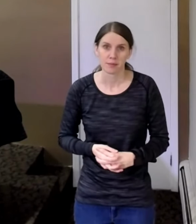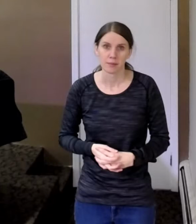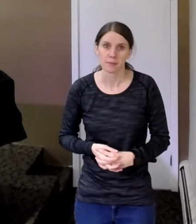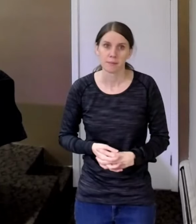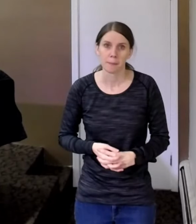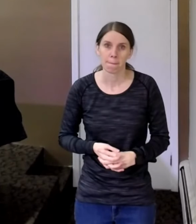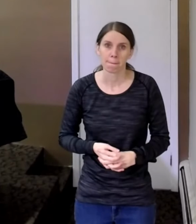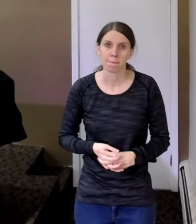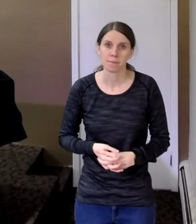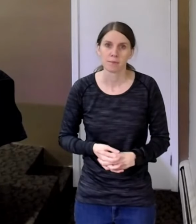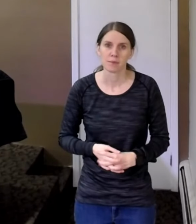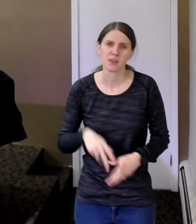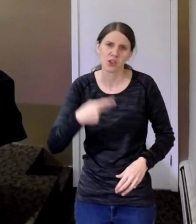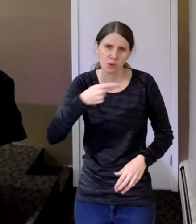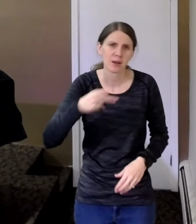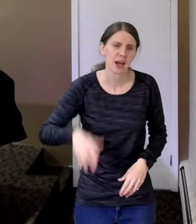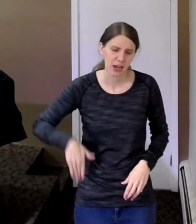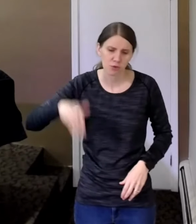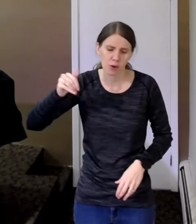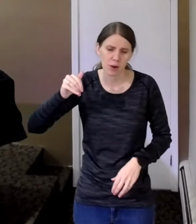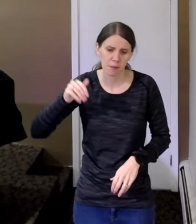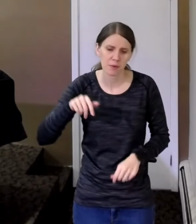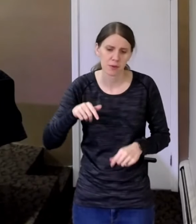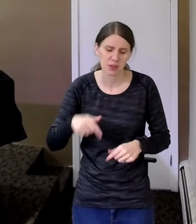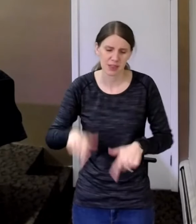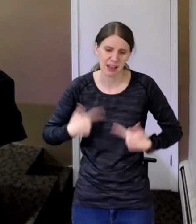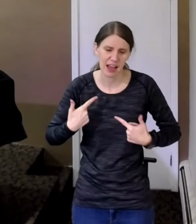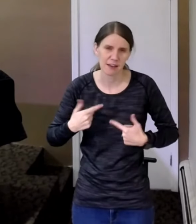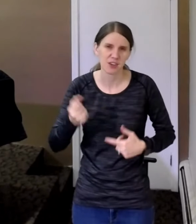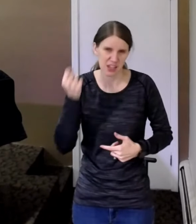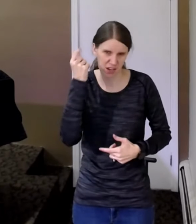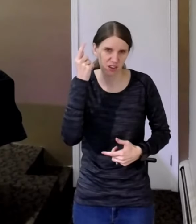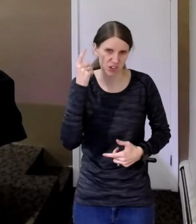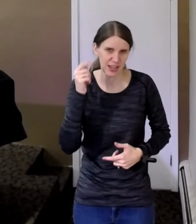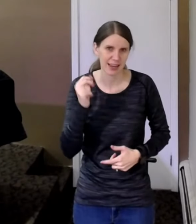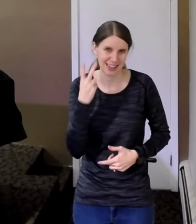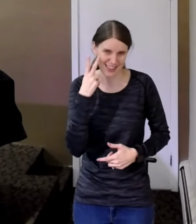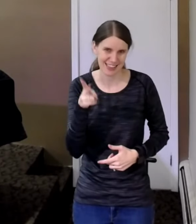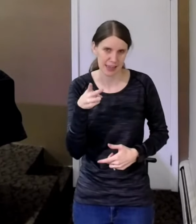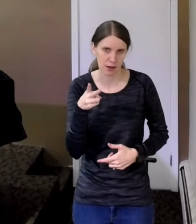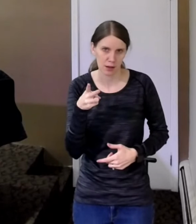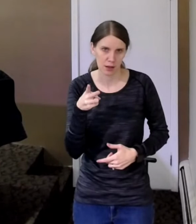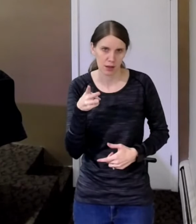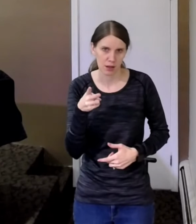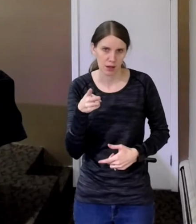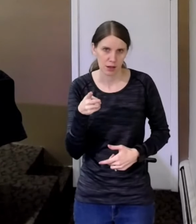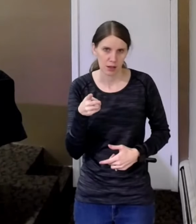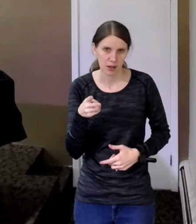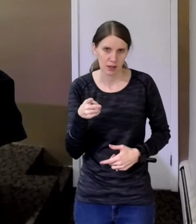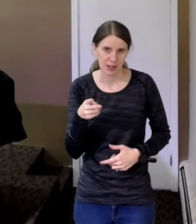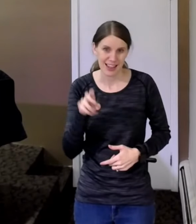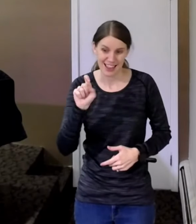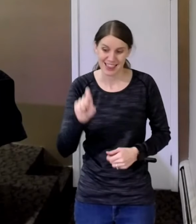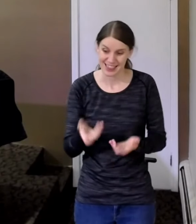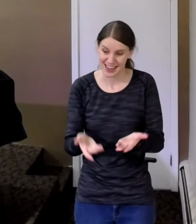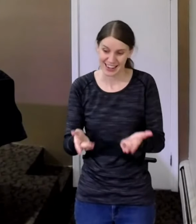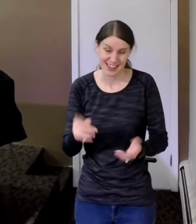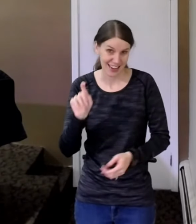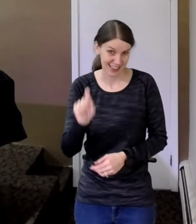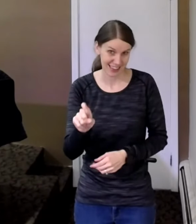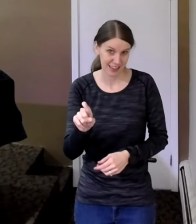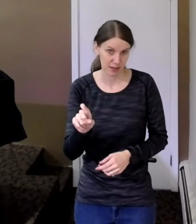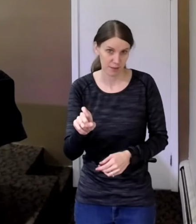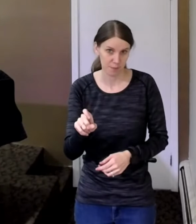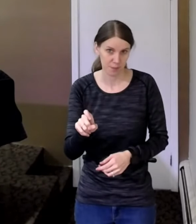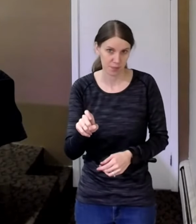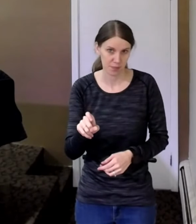When we walk through life, we need to understand this. We need to see what needs to be seen. We need to turn away from